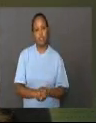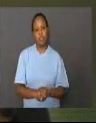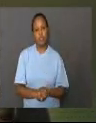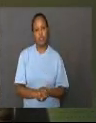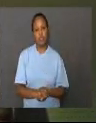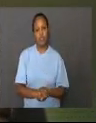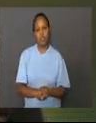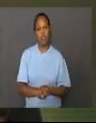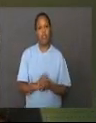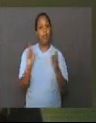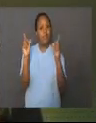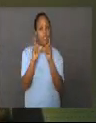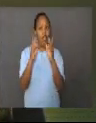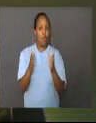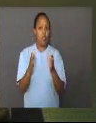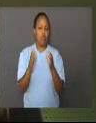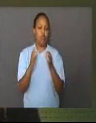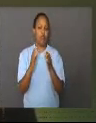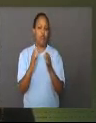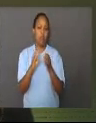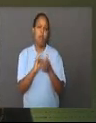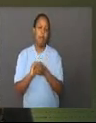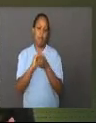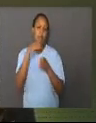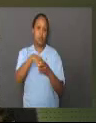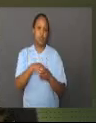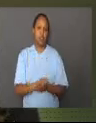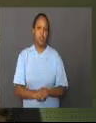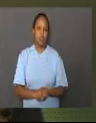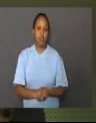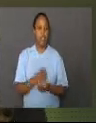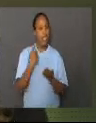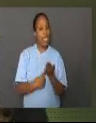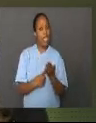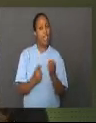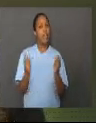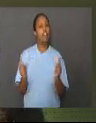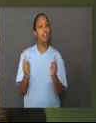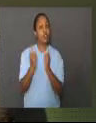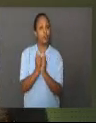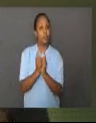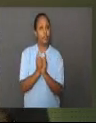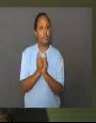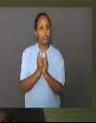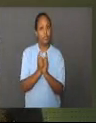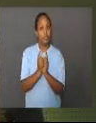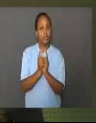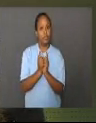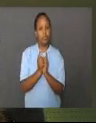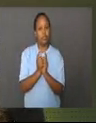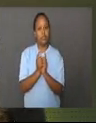in an equitable society. This relationship is a bit